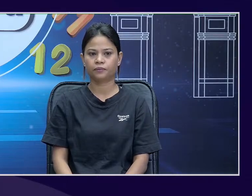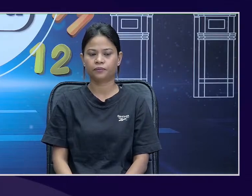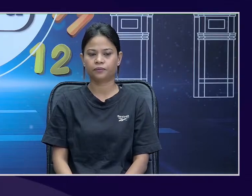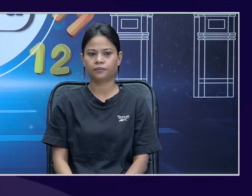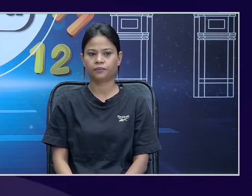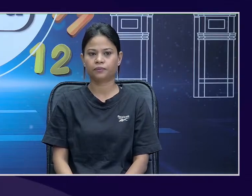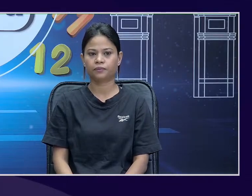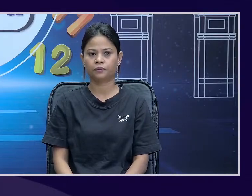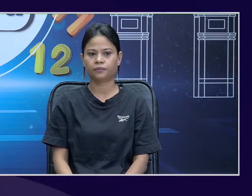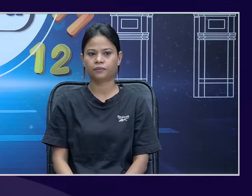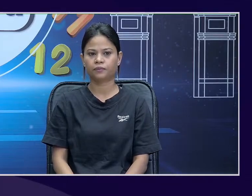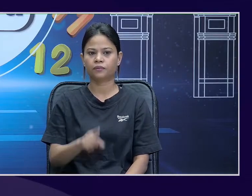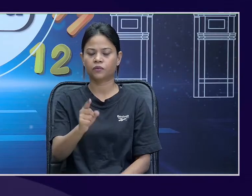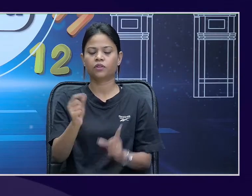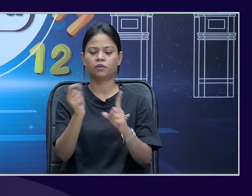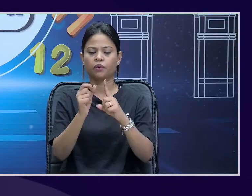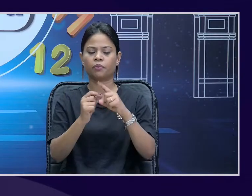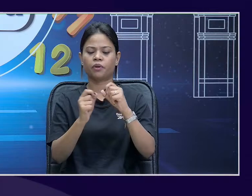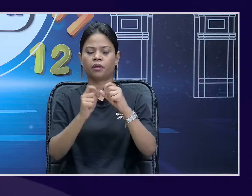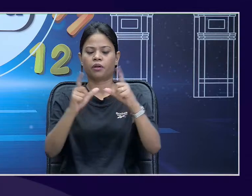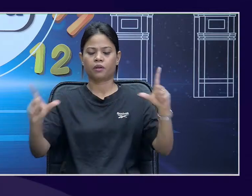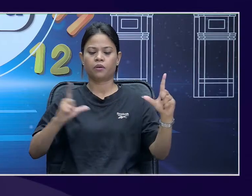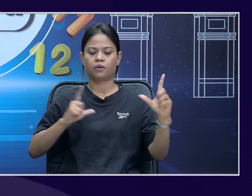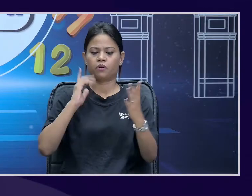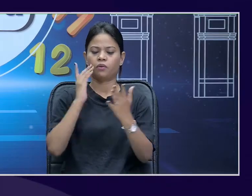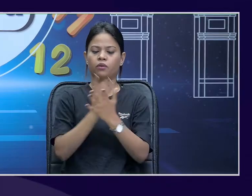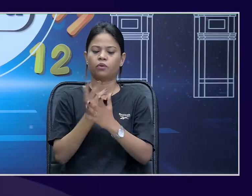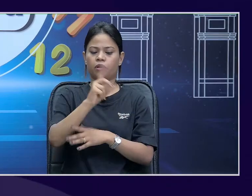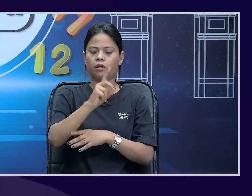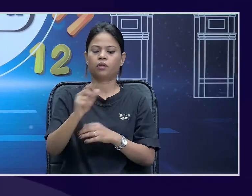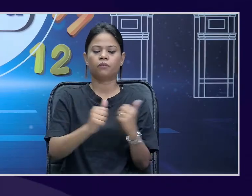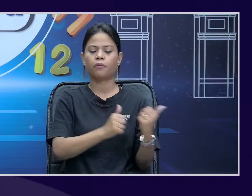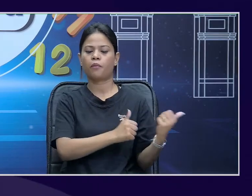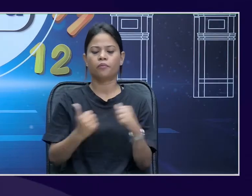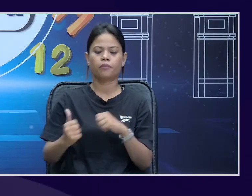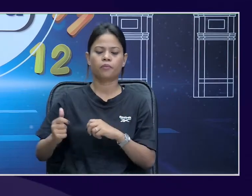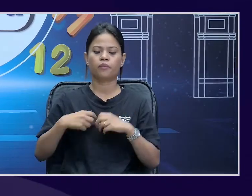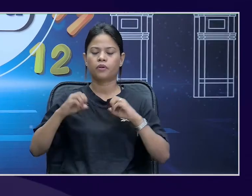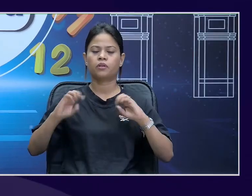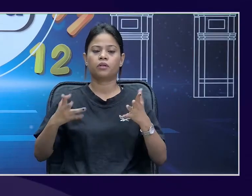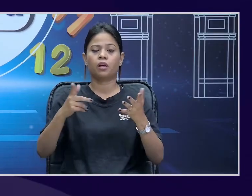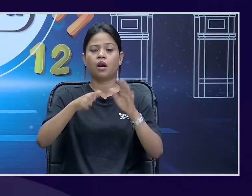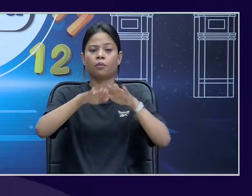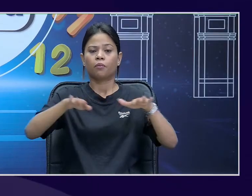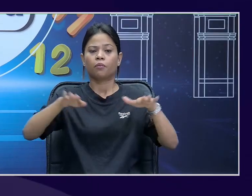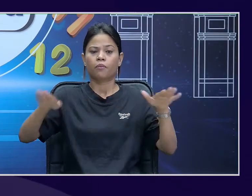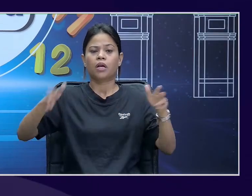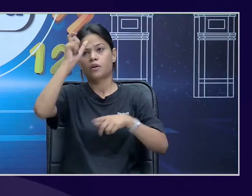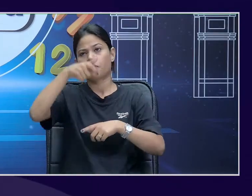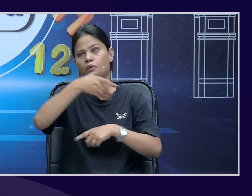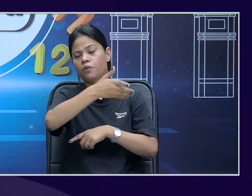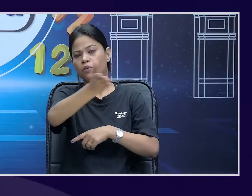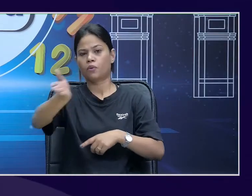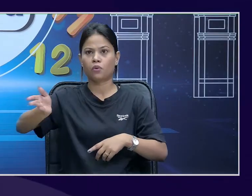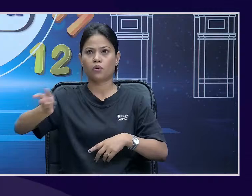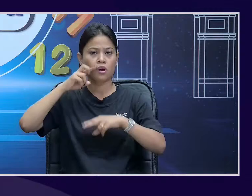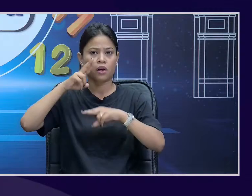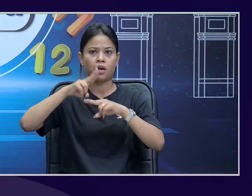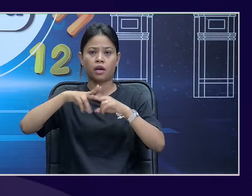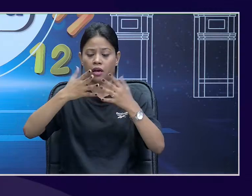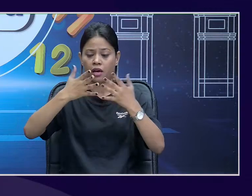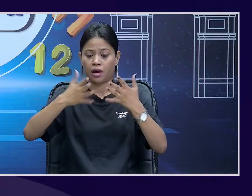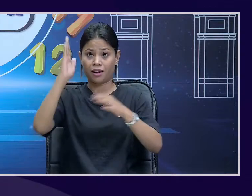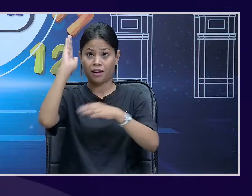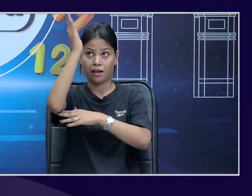and come back to you. Okay. And let me give some certain information to all our viewers again in case they want to